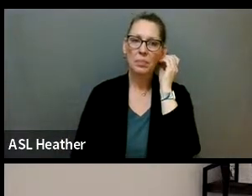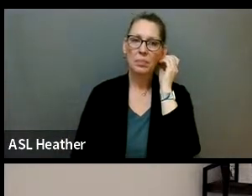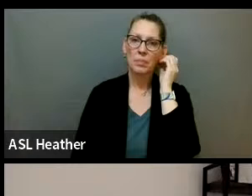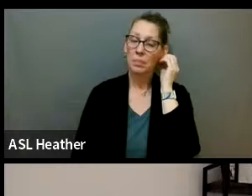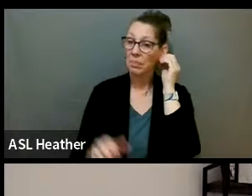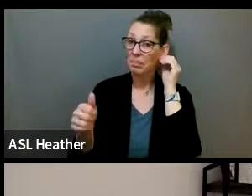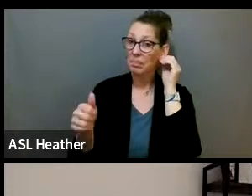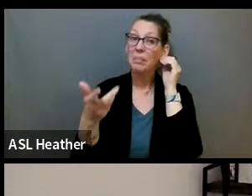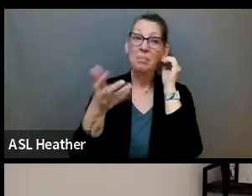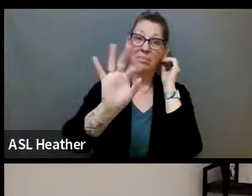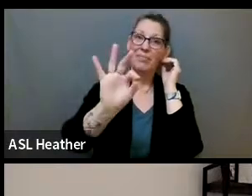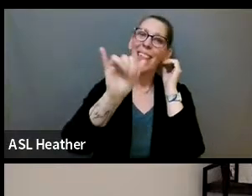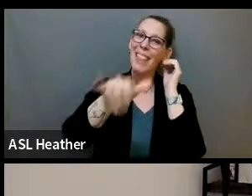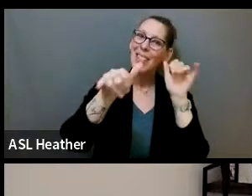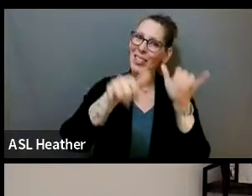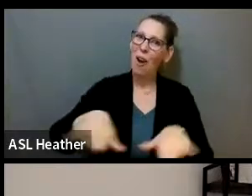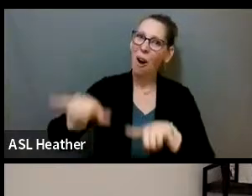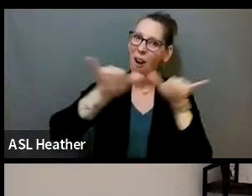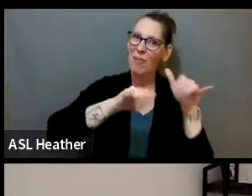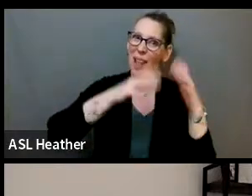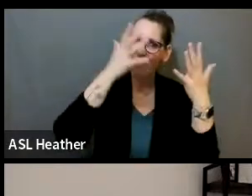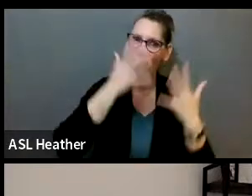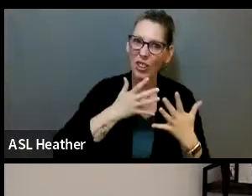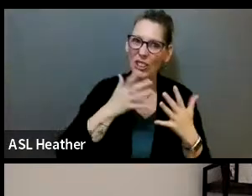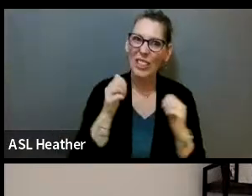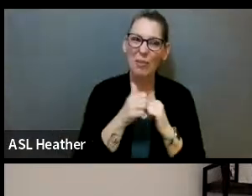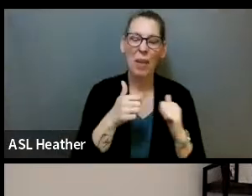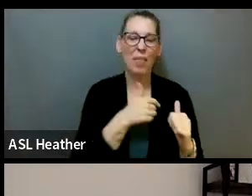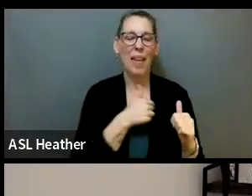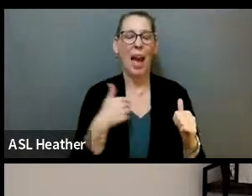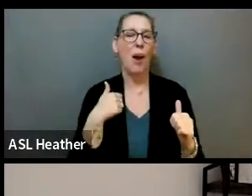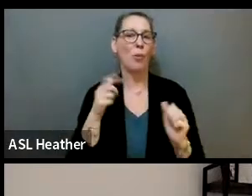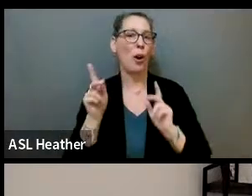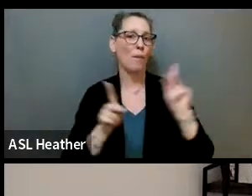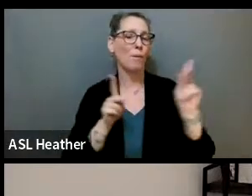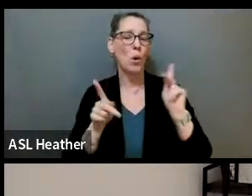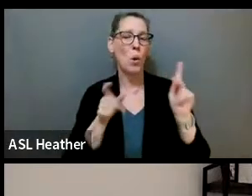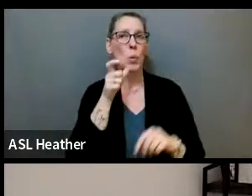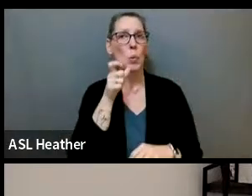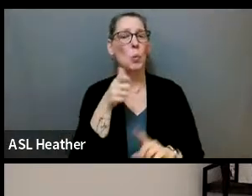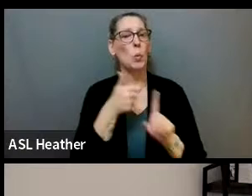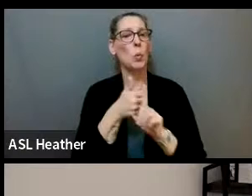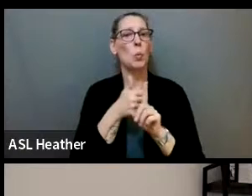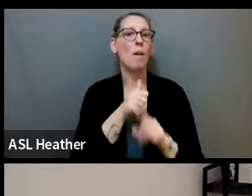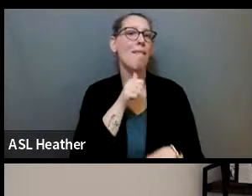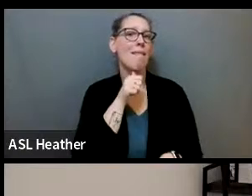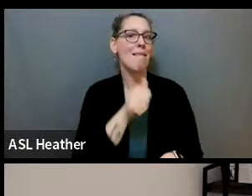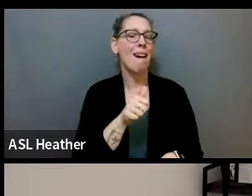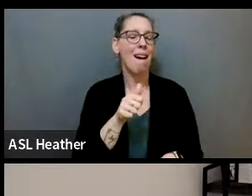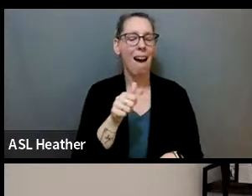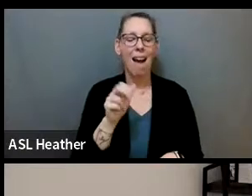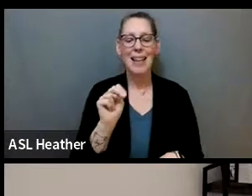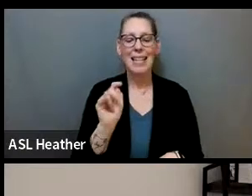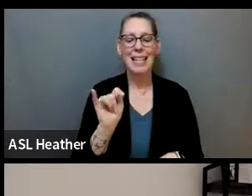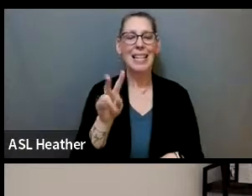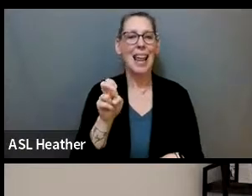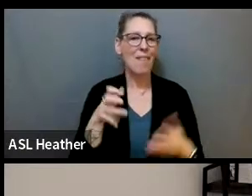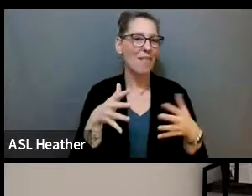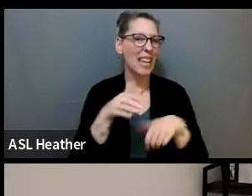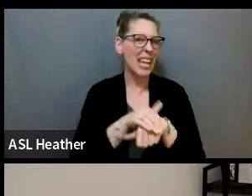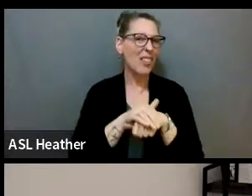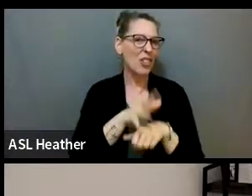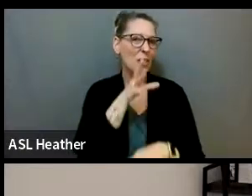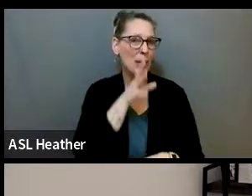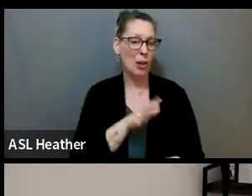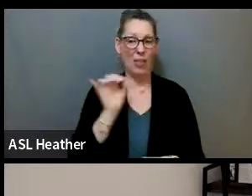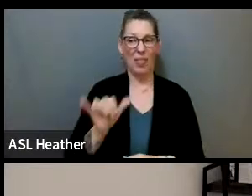And, that's very common, unfortunately, especially with our folks who are non-native English speakers. They tend to be the ones who most